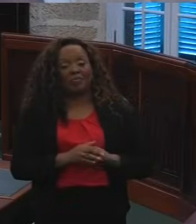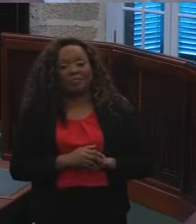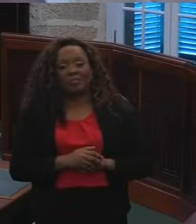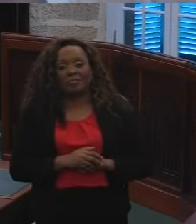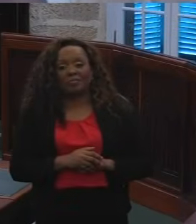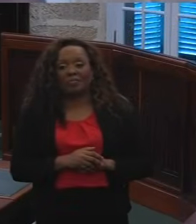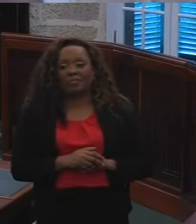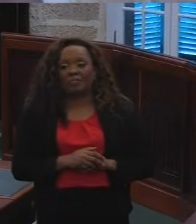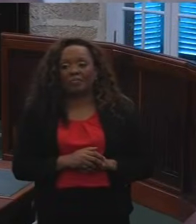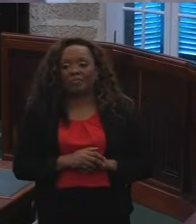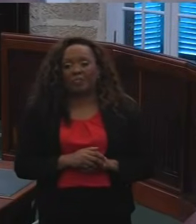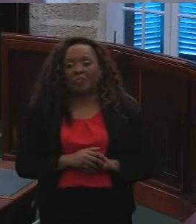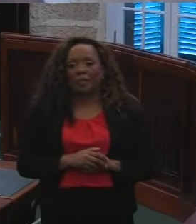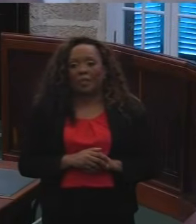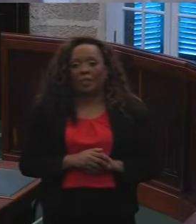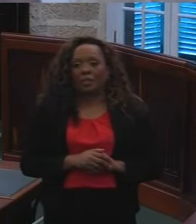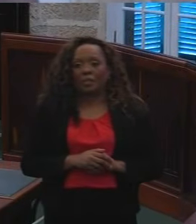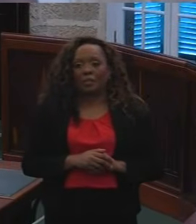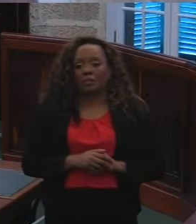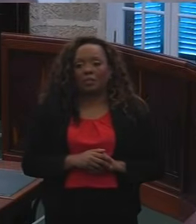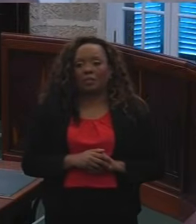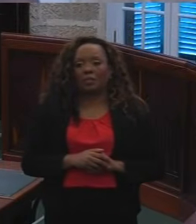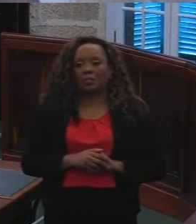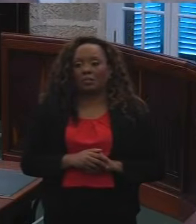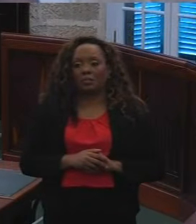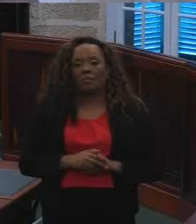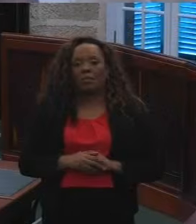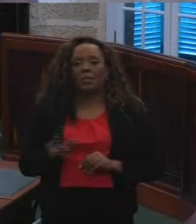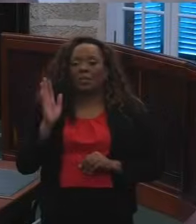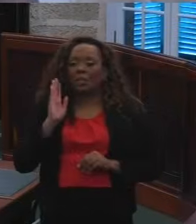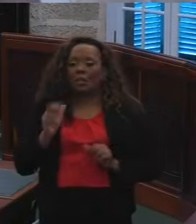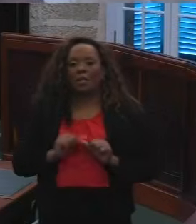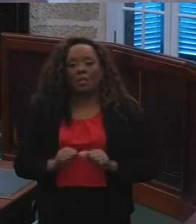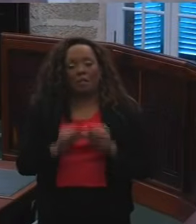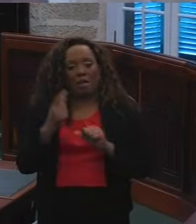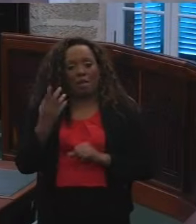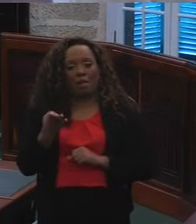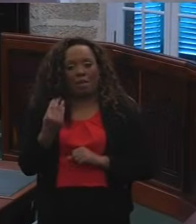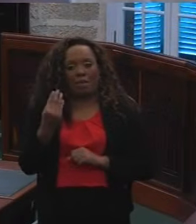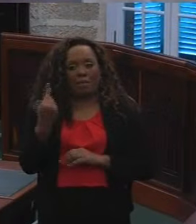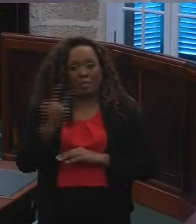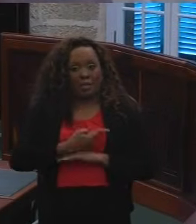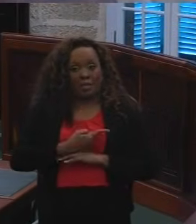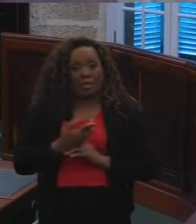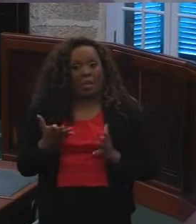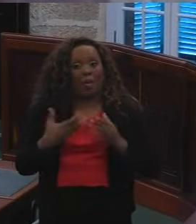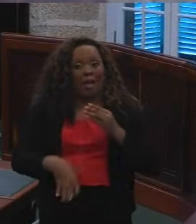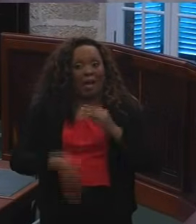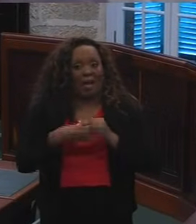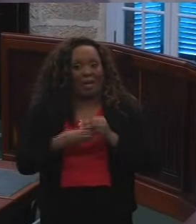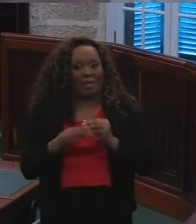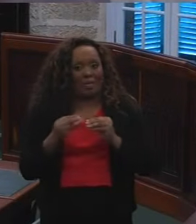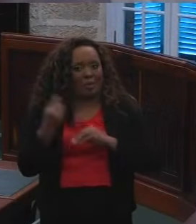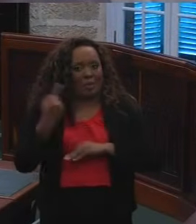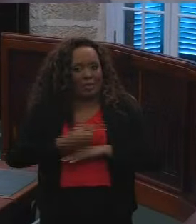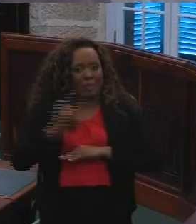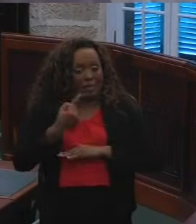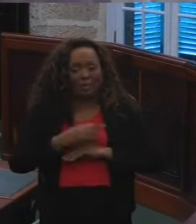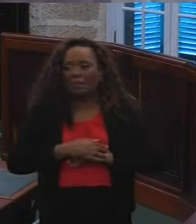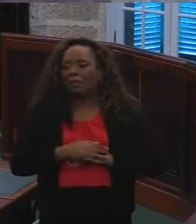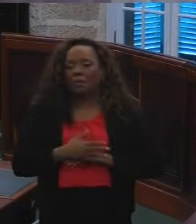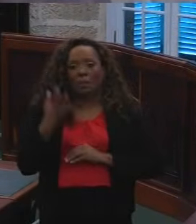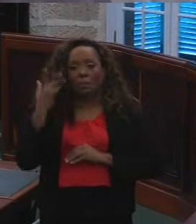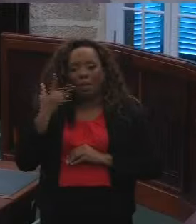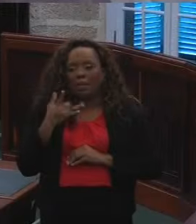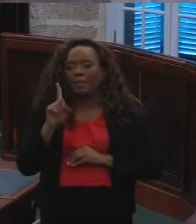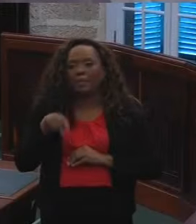it will have effect for 14 days, and if you want to extend that 14 days because we recognize that the person is in need